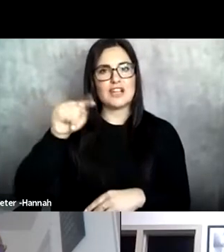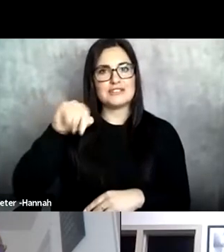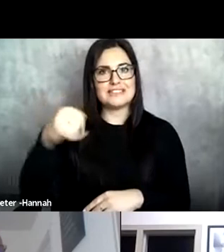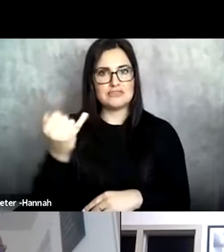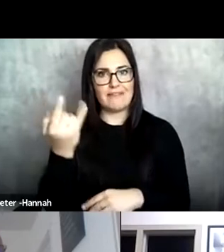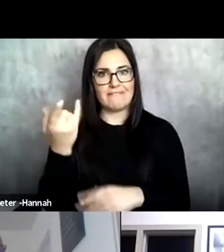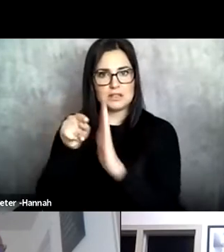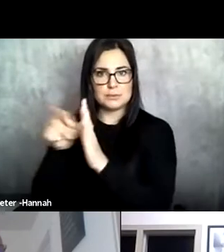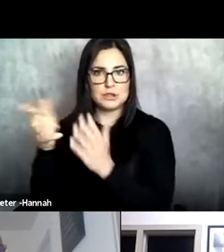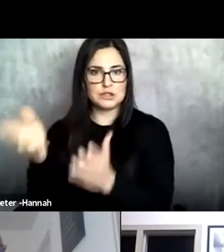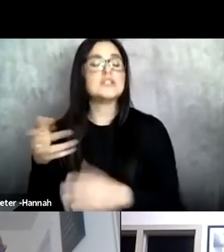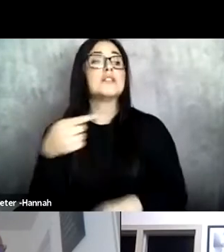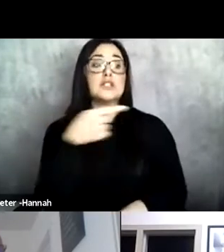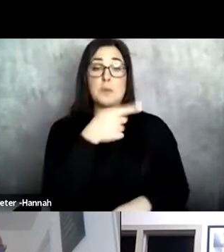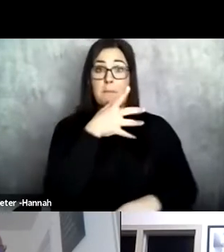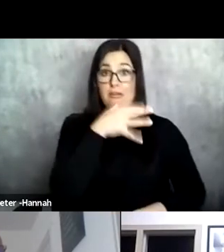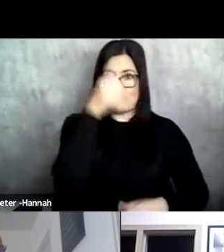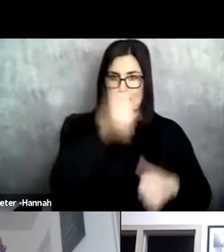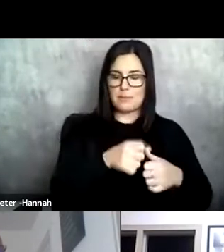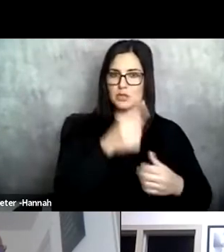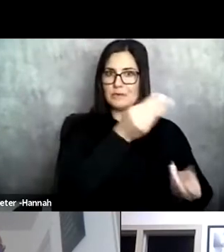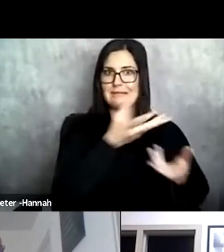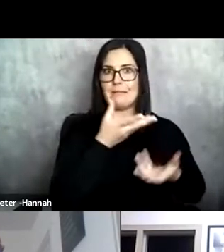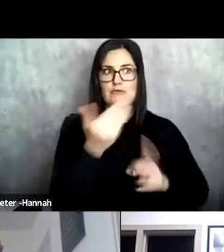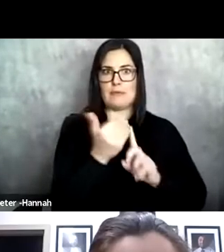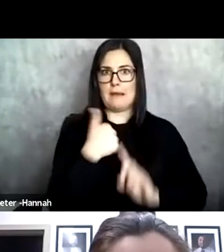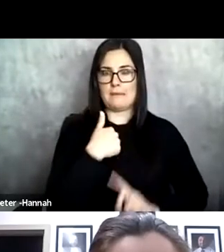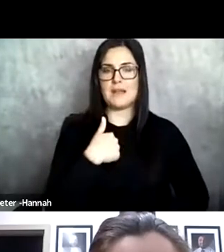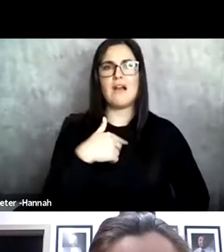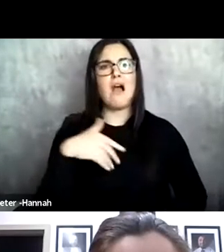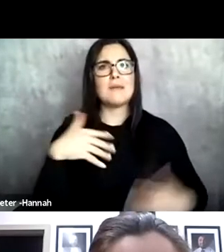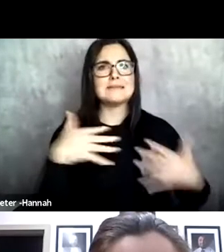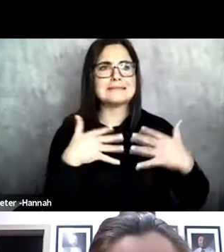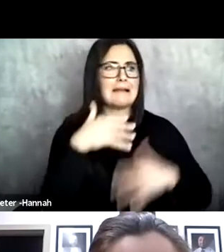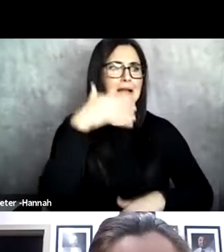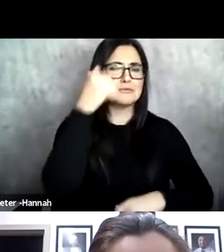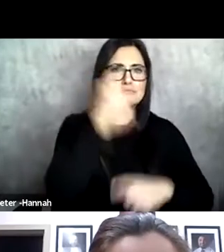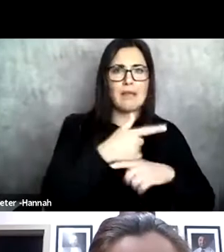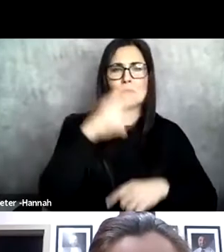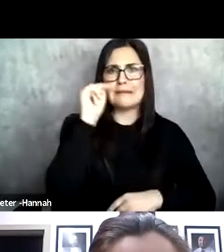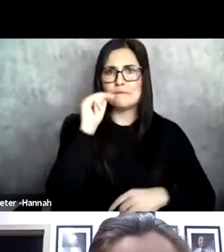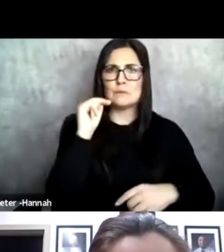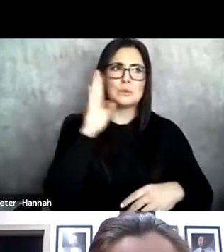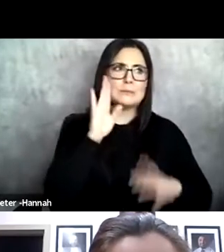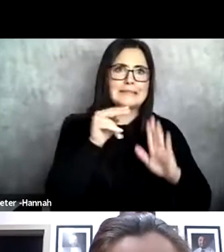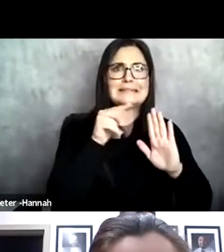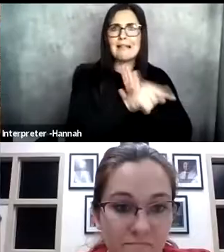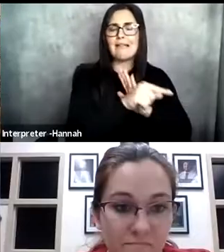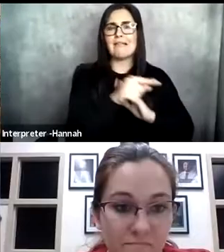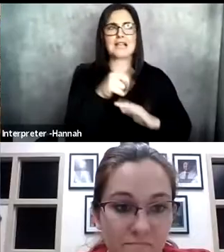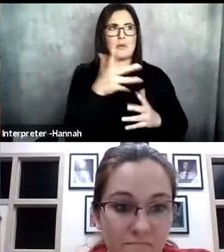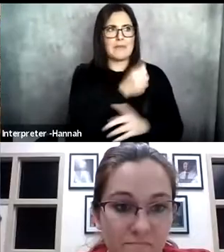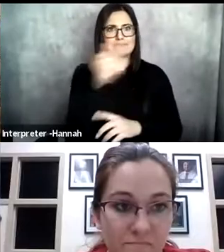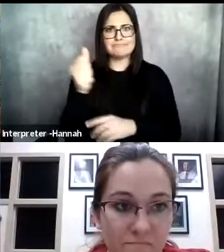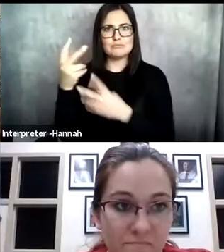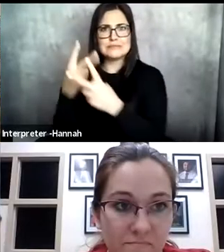mom carries that with her, right? And for her, she was always scared that either my little brother and my nephew would either get killed or end up doing life in prison. And for me,